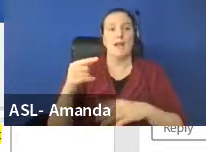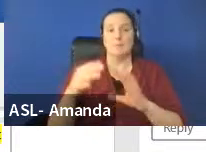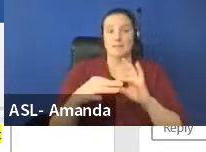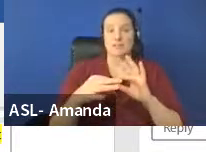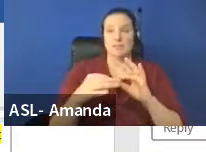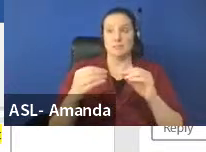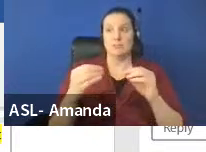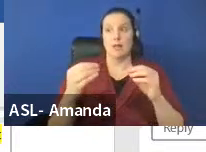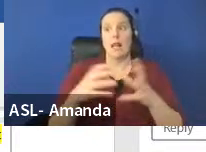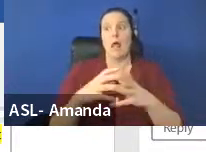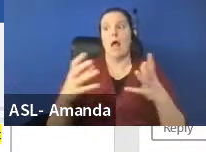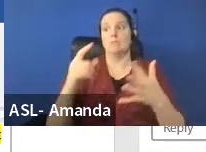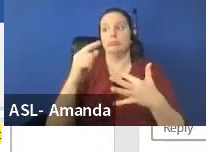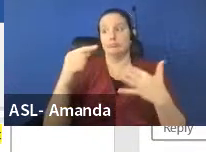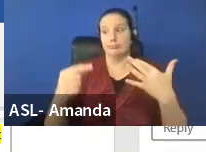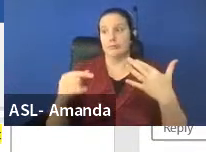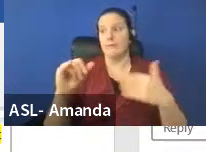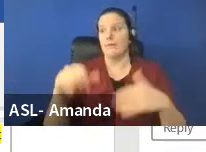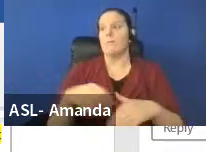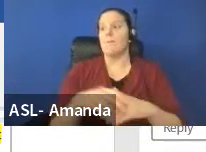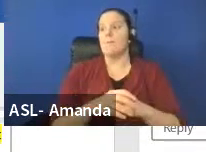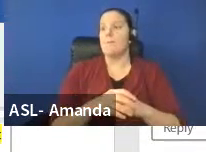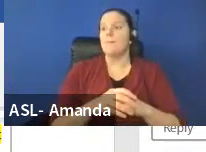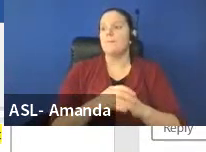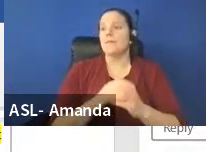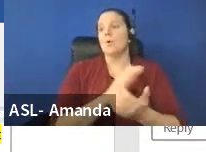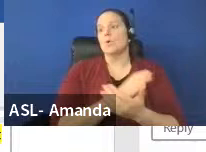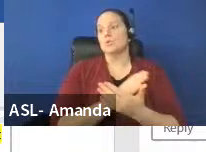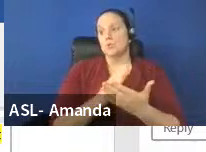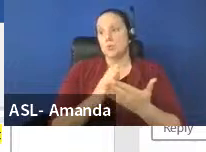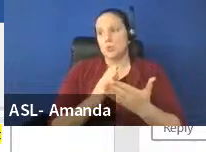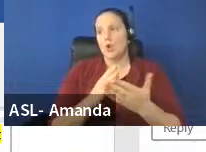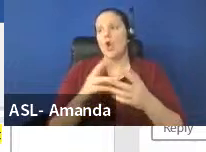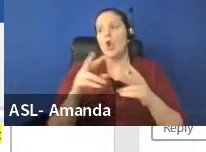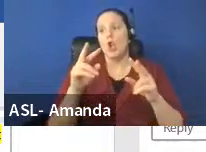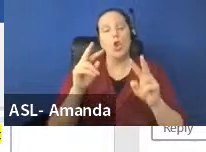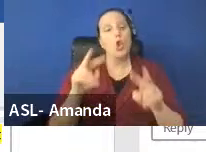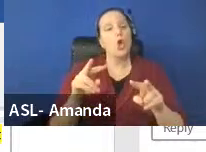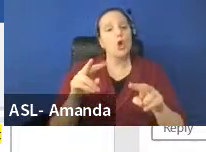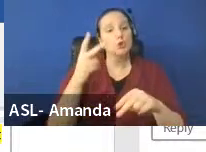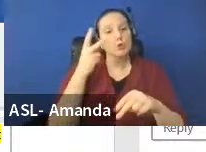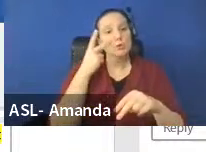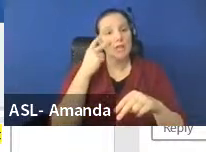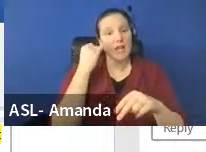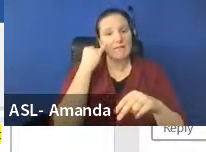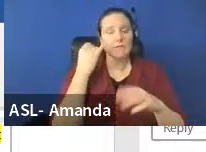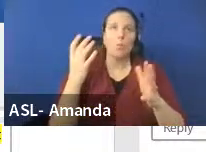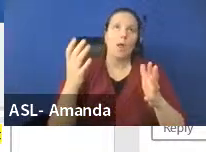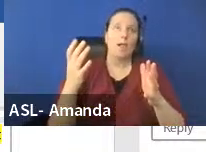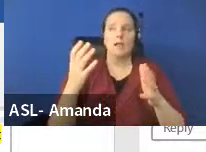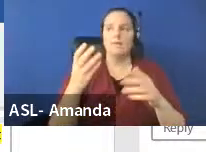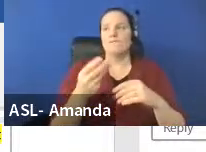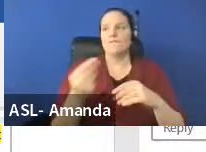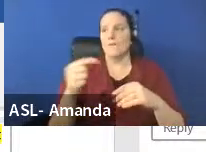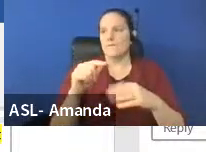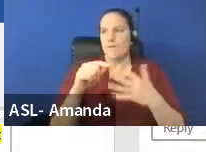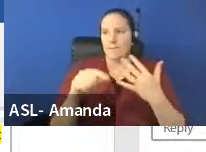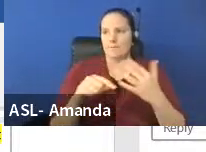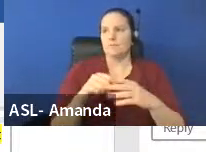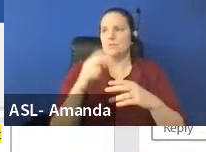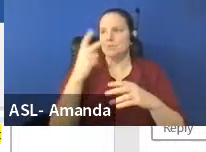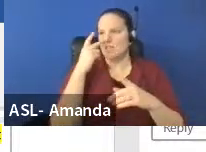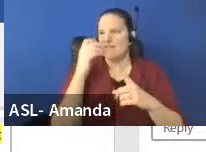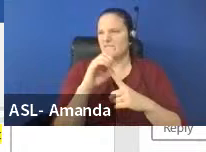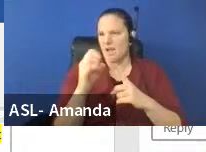those that went through and looked at that to see if, or a few of them between the